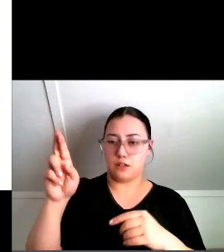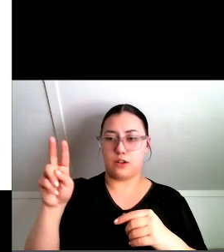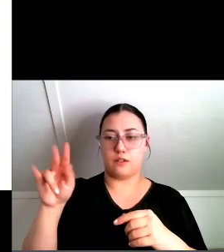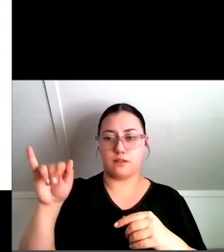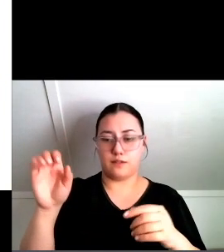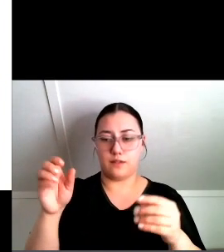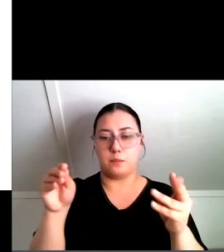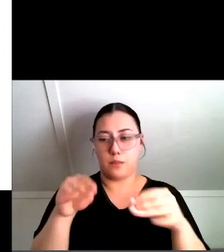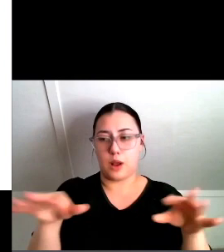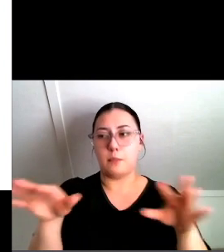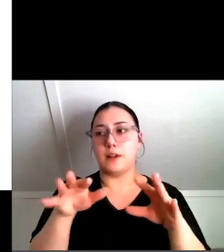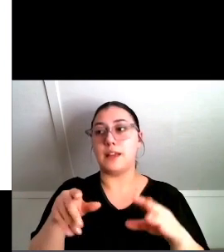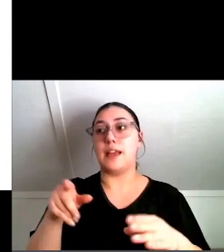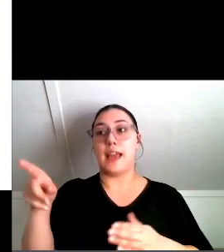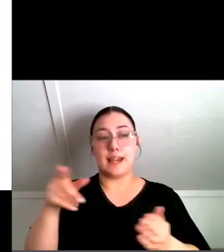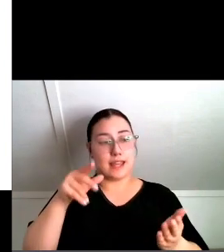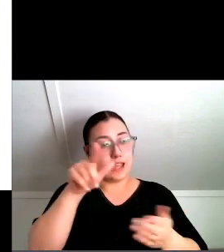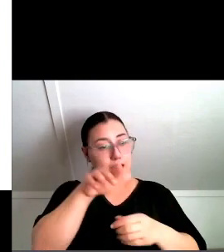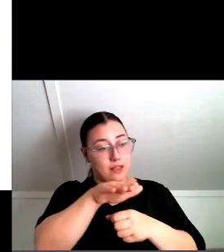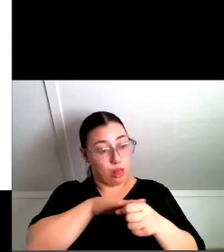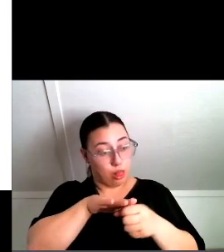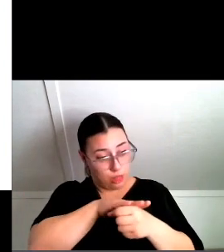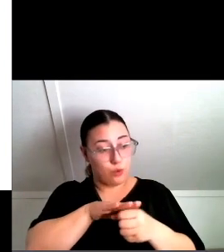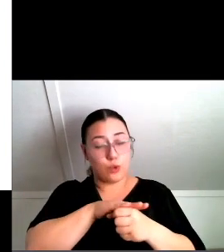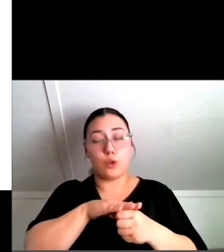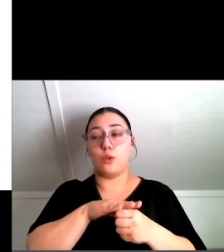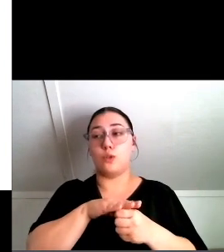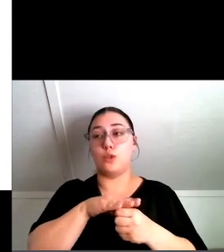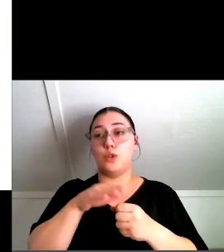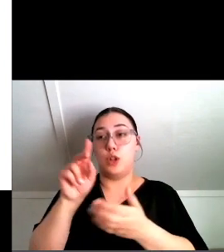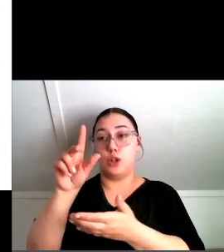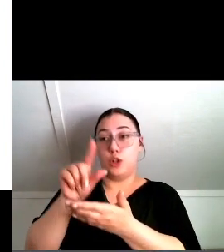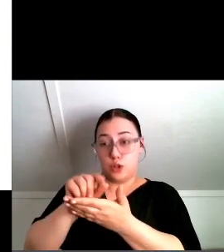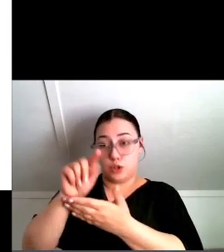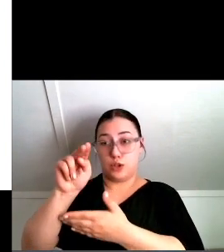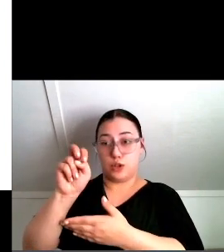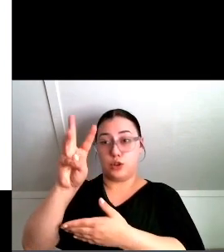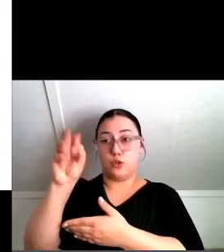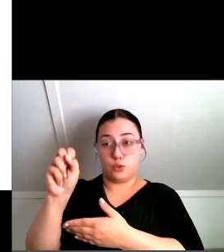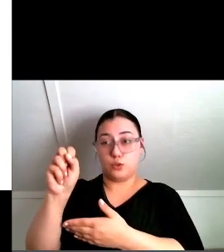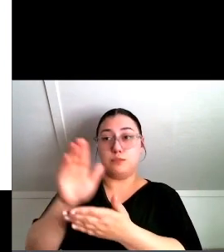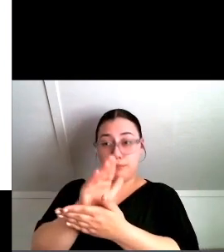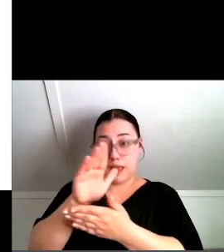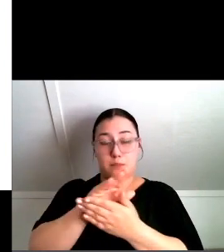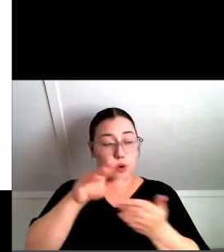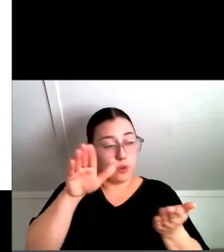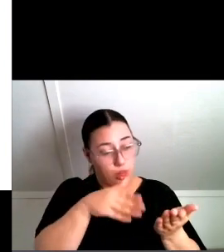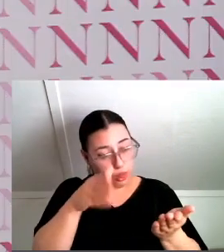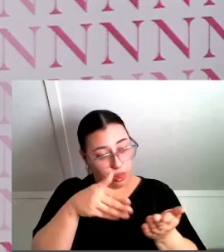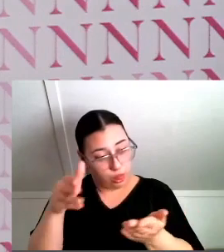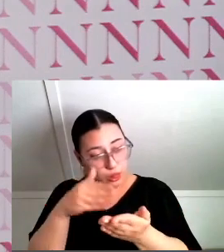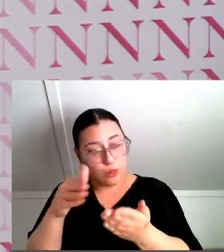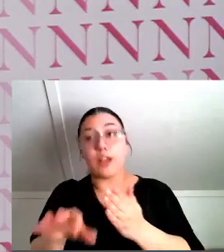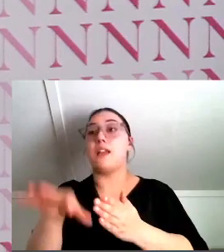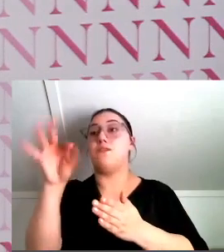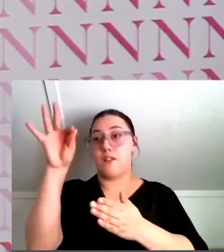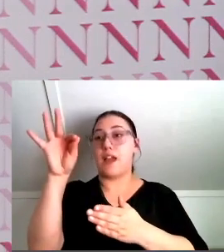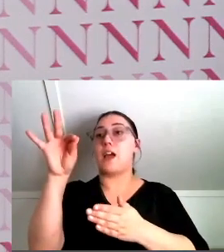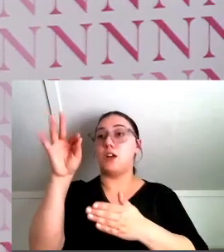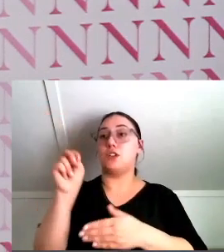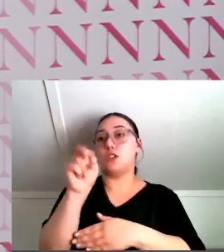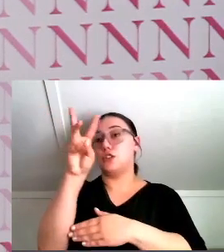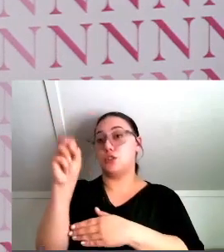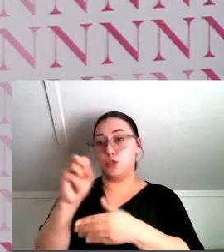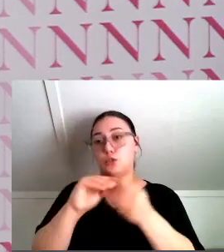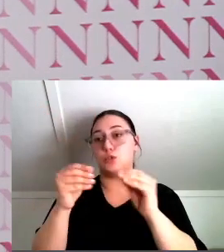find a newspaper that hasn't been digitized, where they tell the story of what happened. And while I don't want to